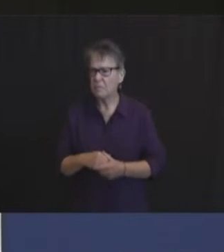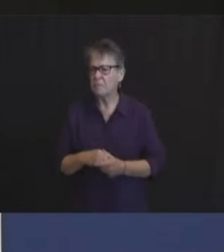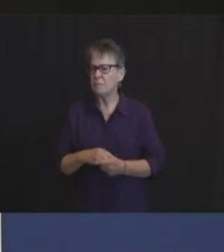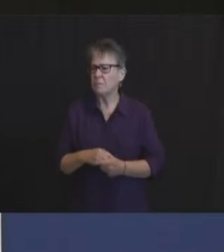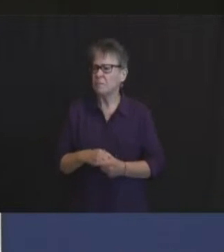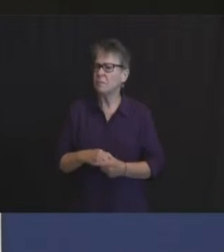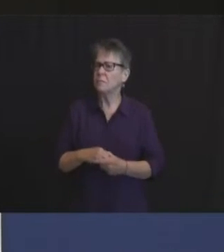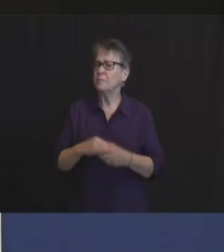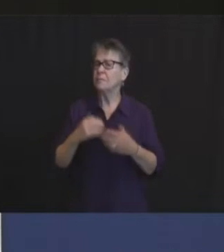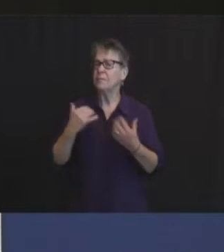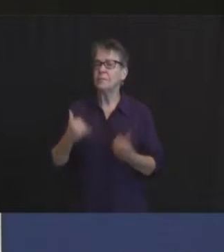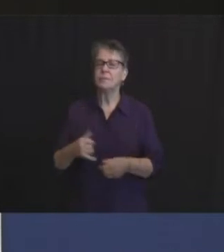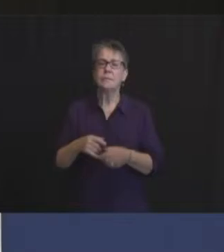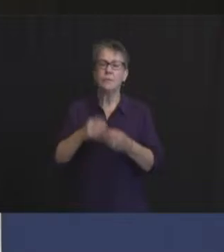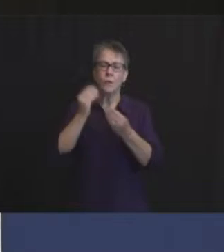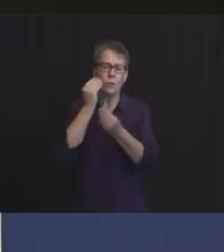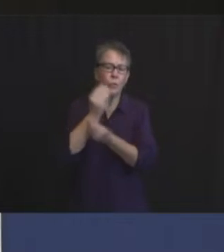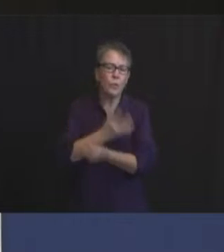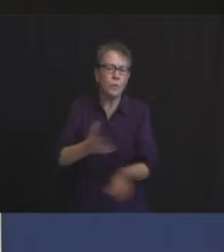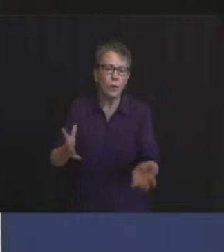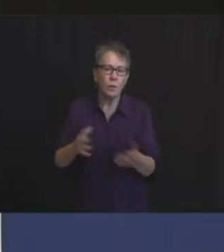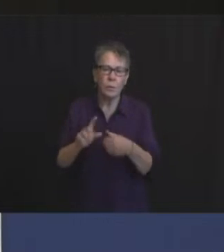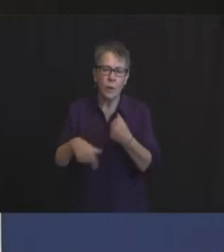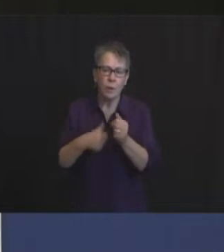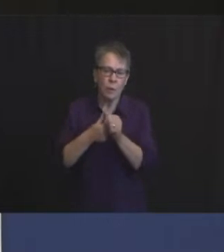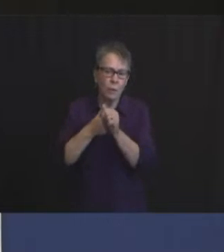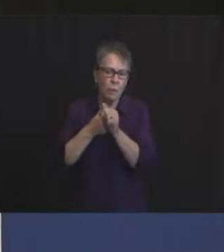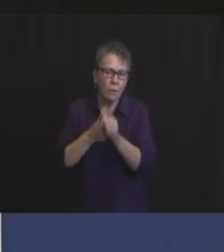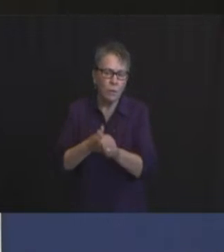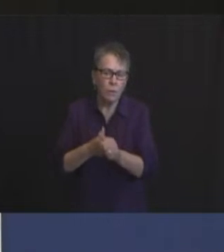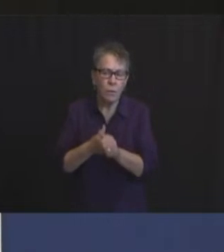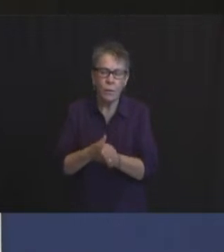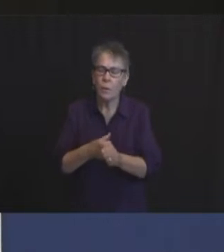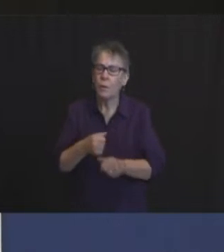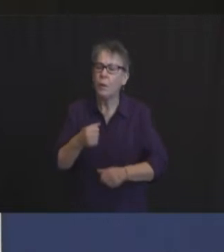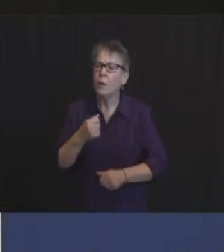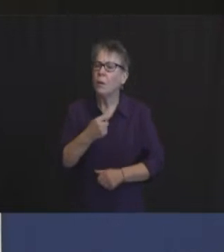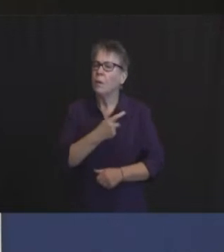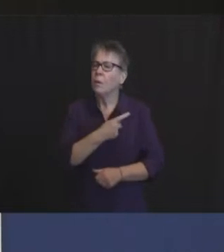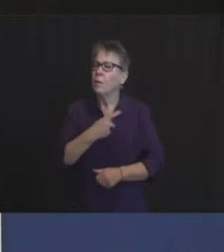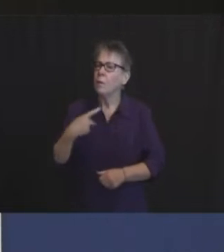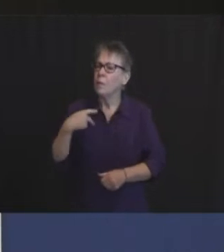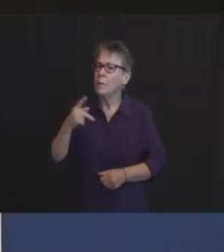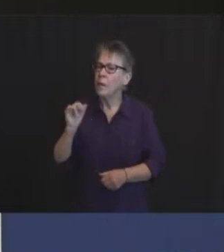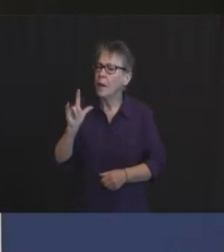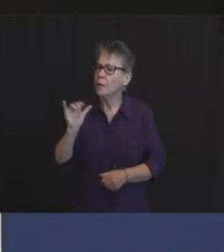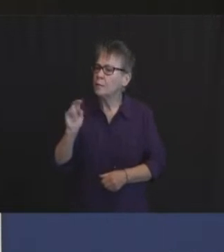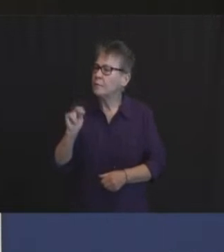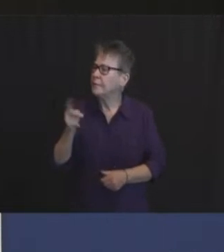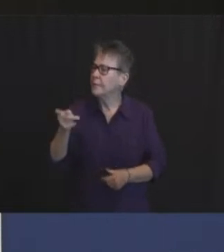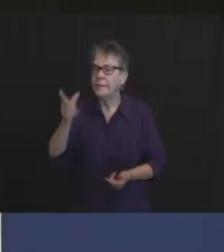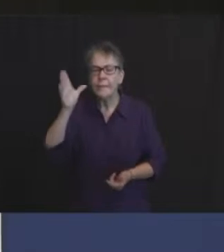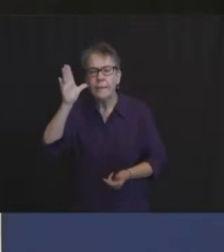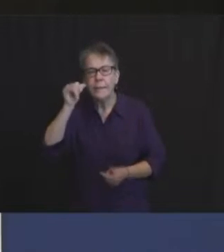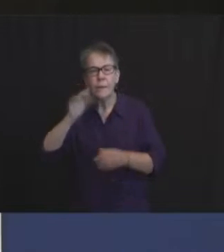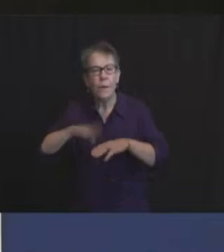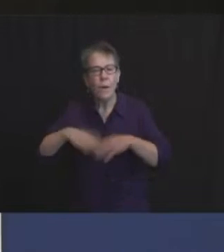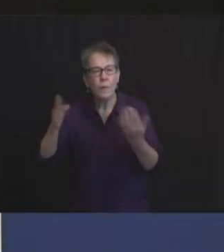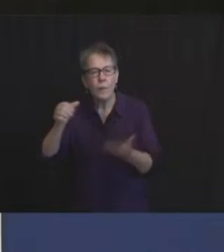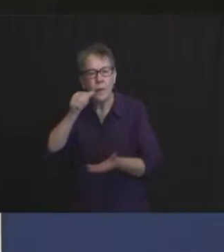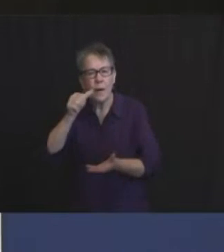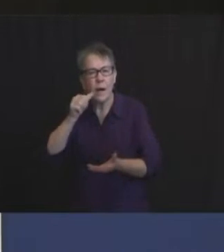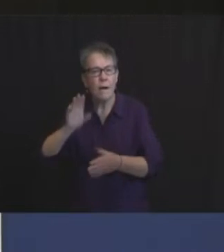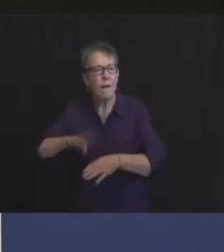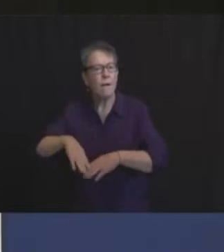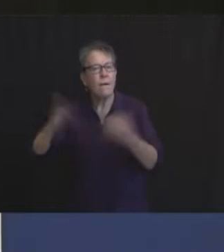was cited, as was Mazaj Lebanese Cuisine. Also, although a bit of a lag in reporting, they also reported